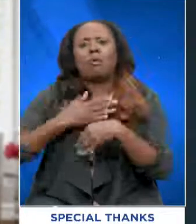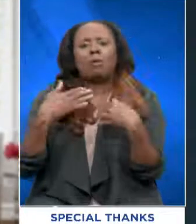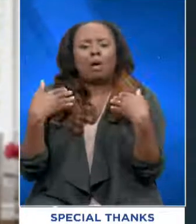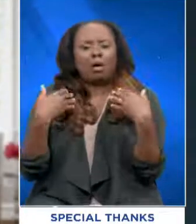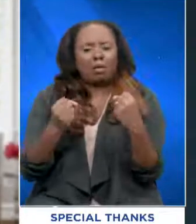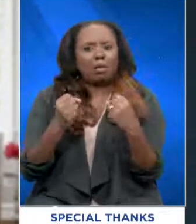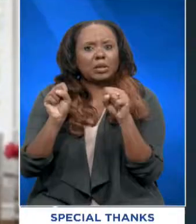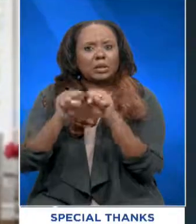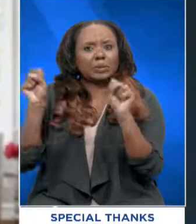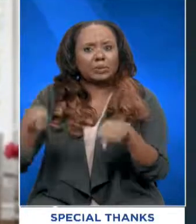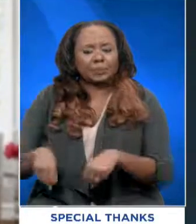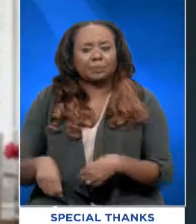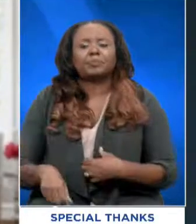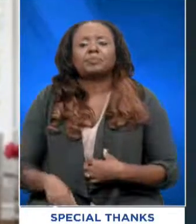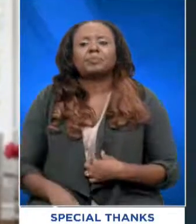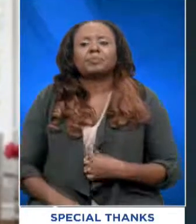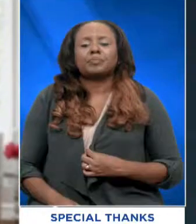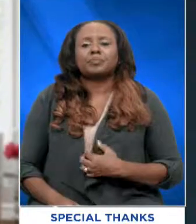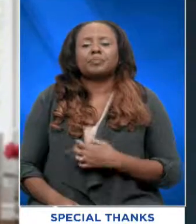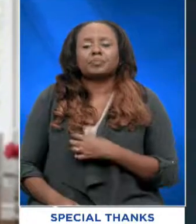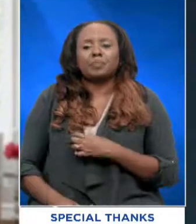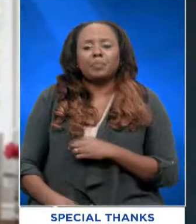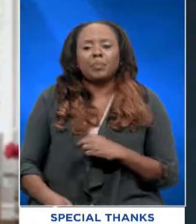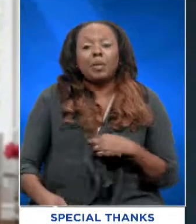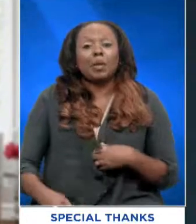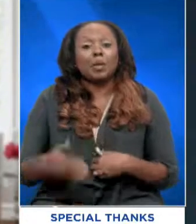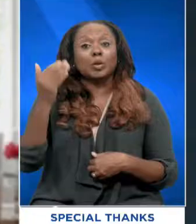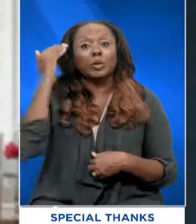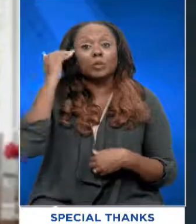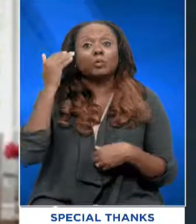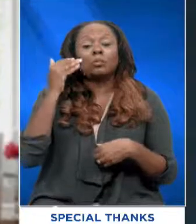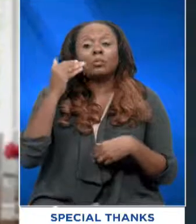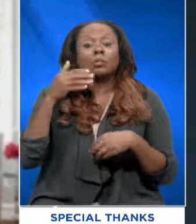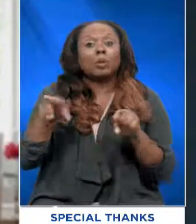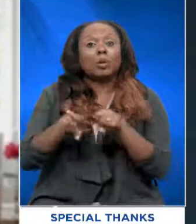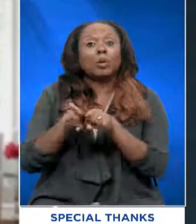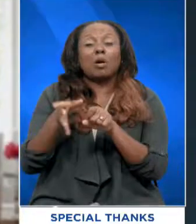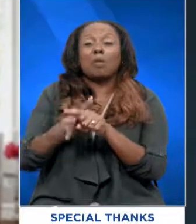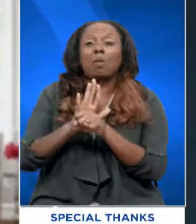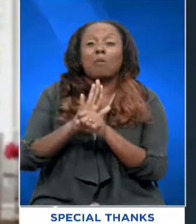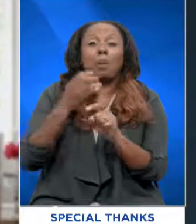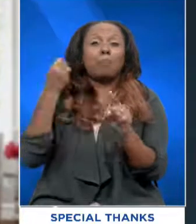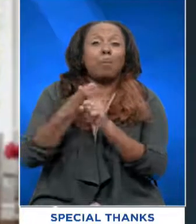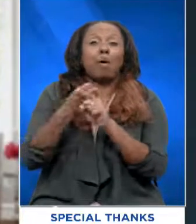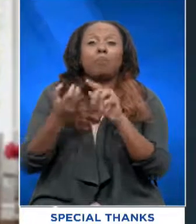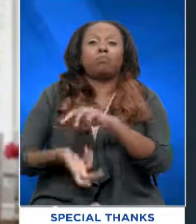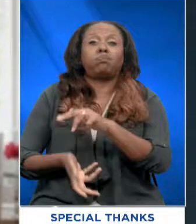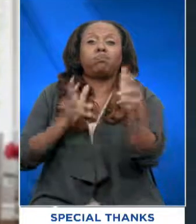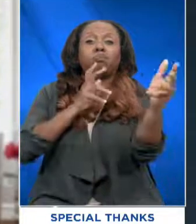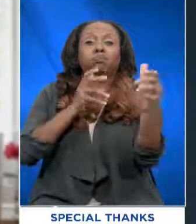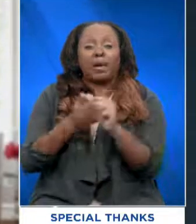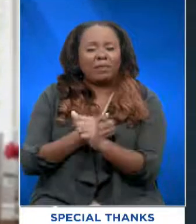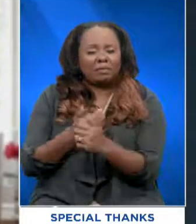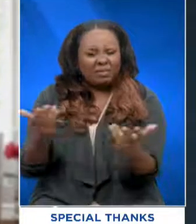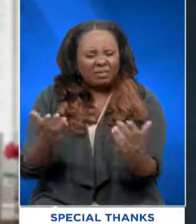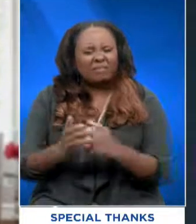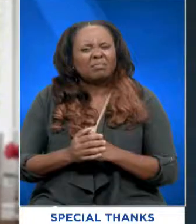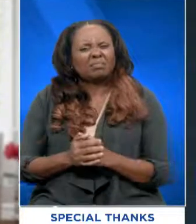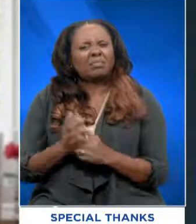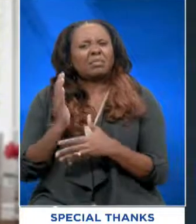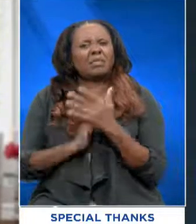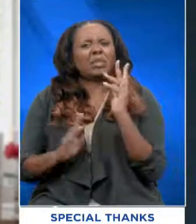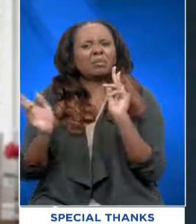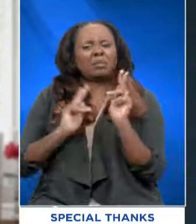purse. The COVID-19 pandemic has further compounded the situation. Those already impacted